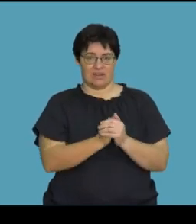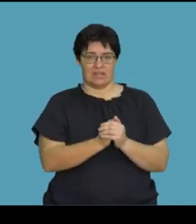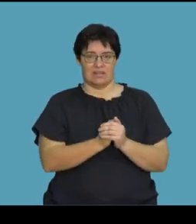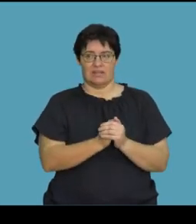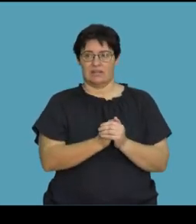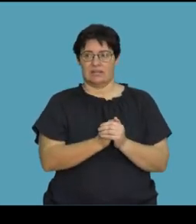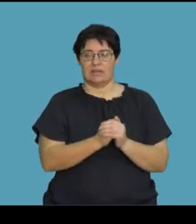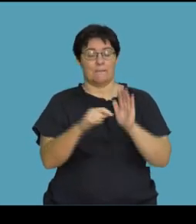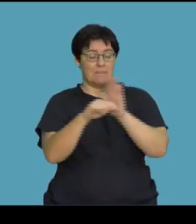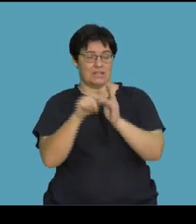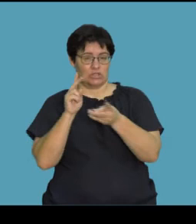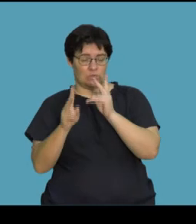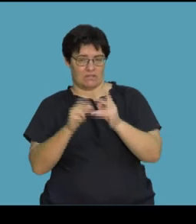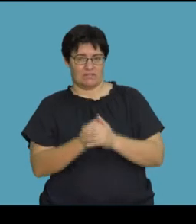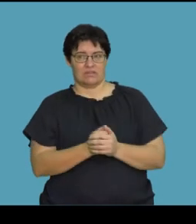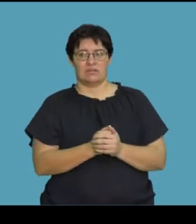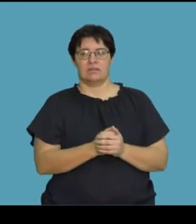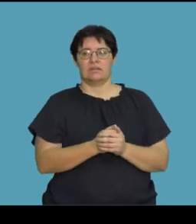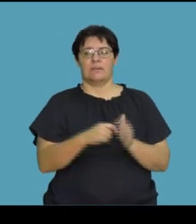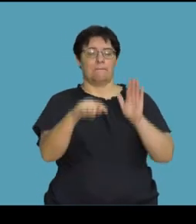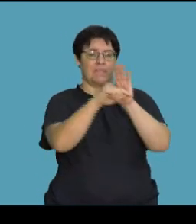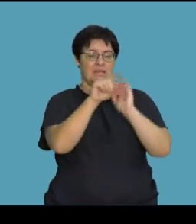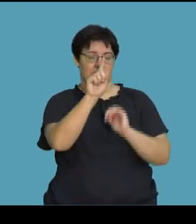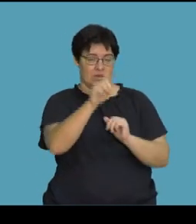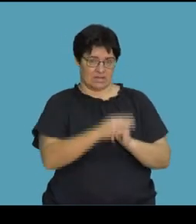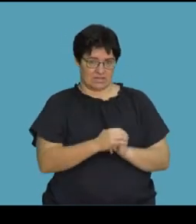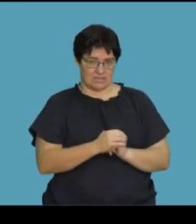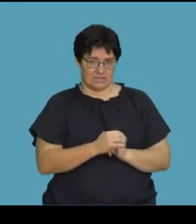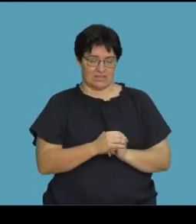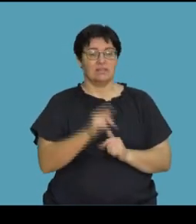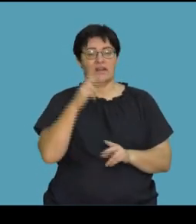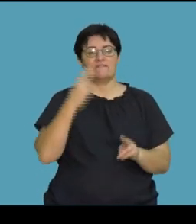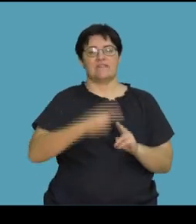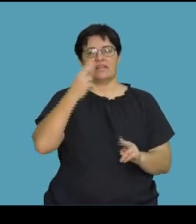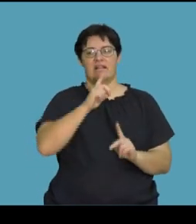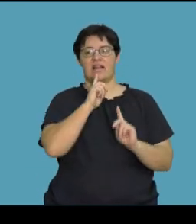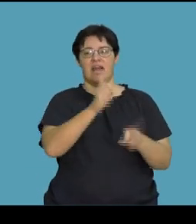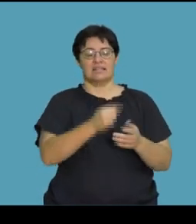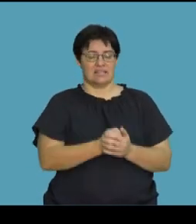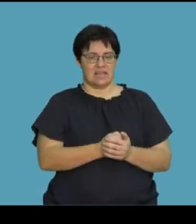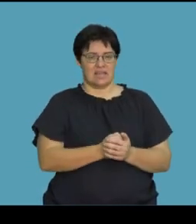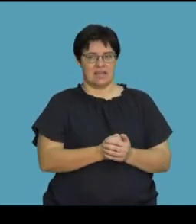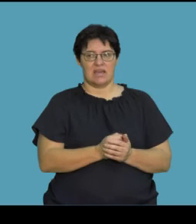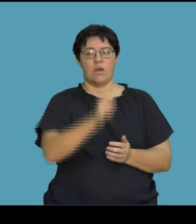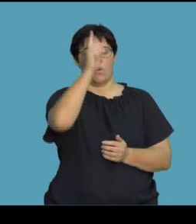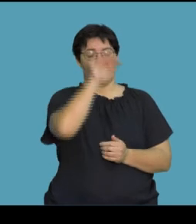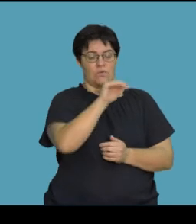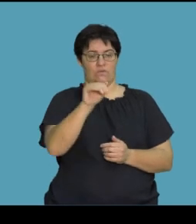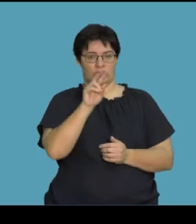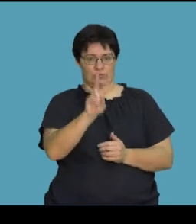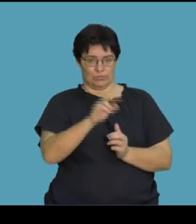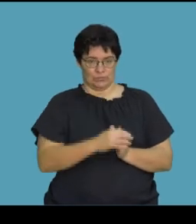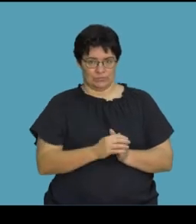Then 11 minus the 12 will just be negative 1. Then finally, my answer will be 1 over